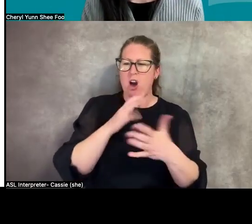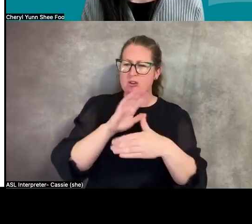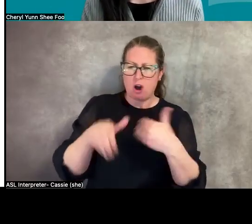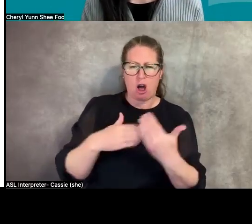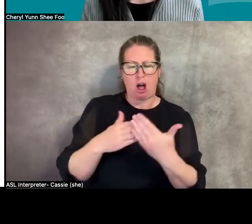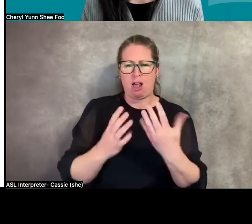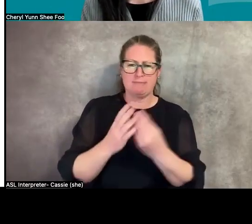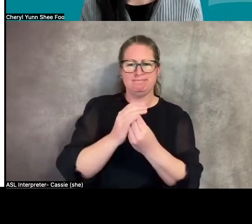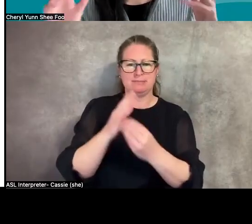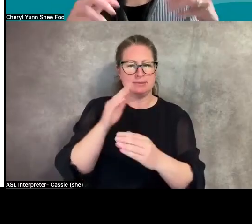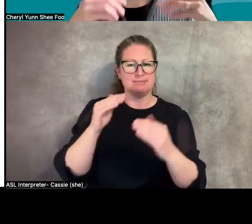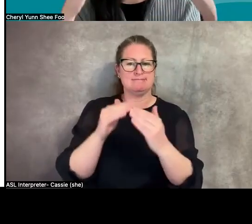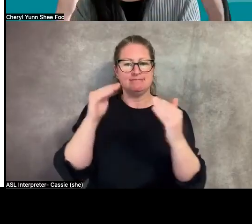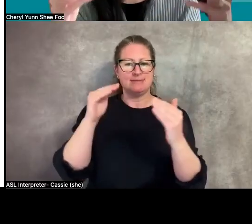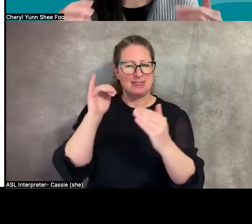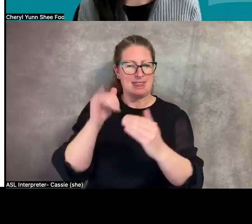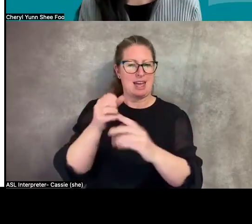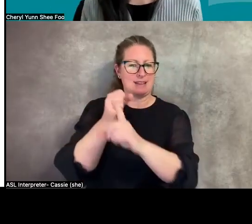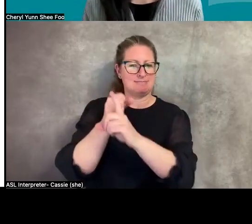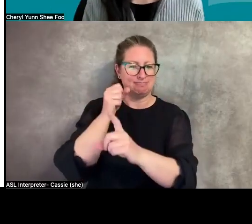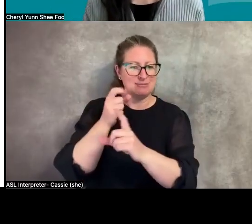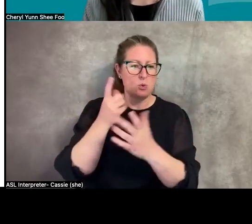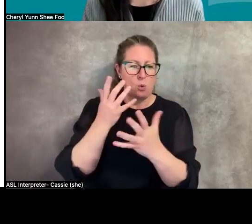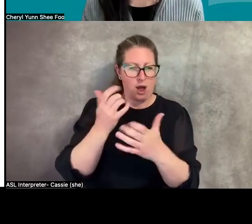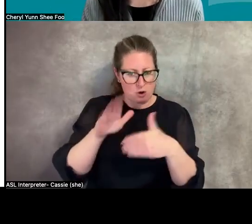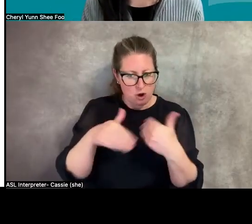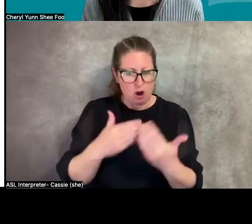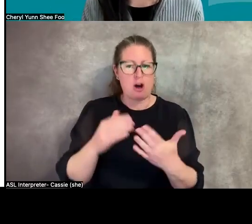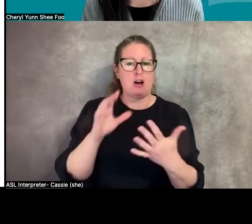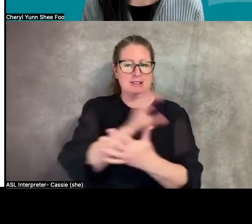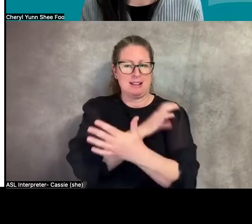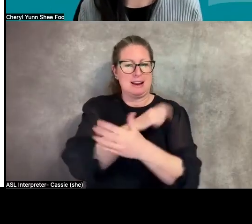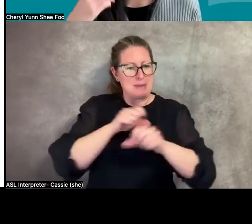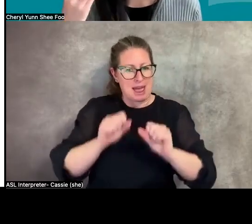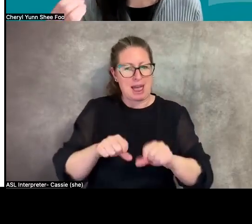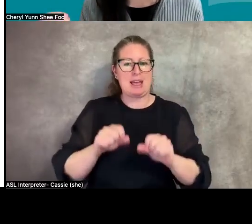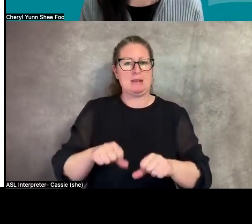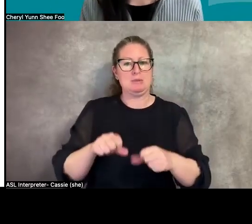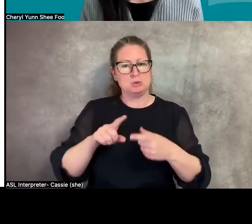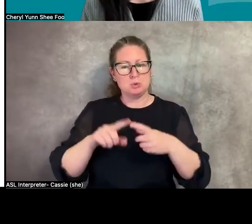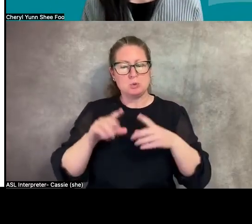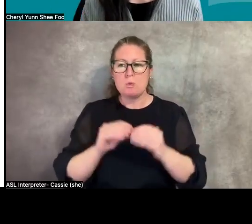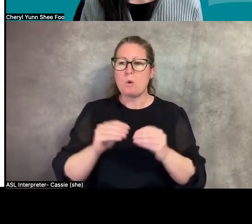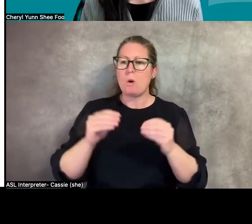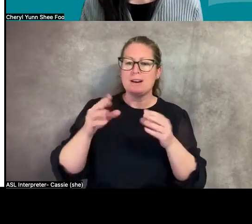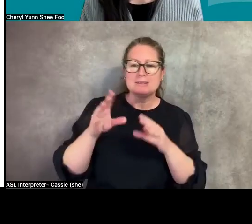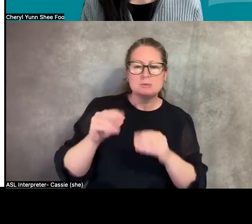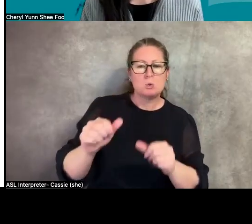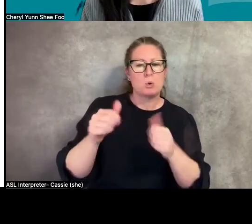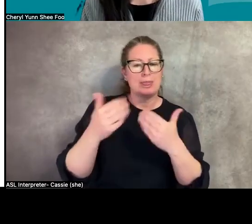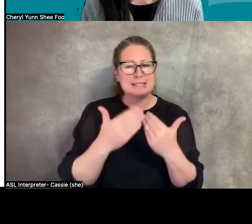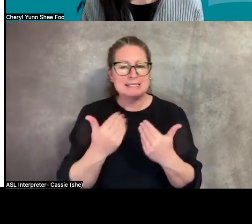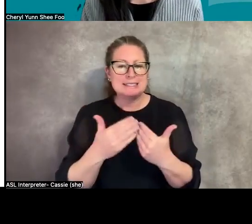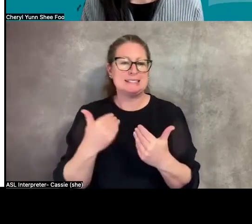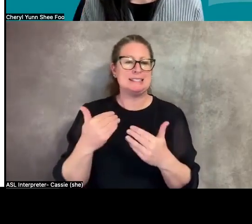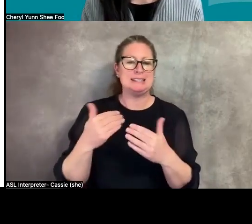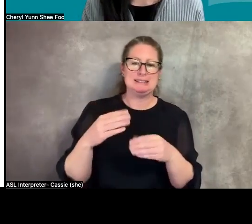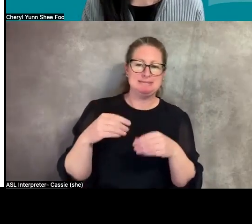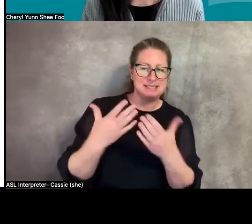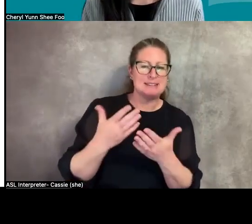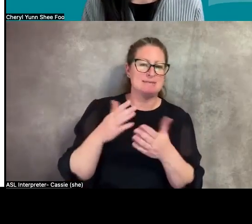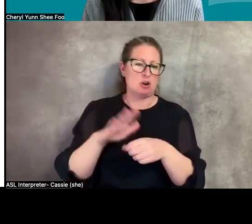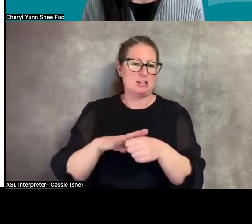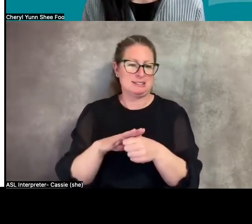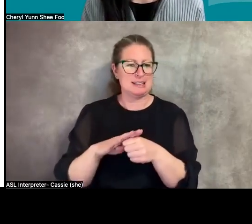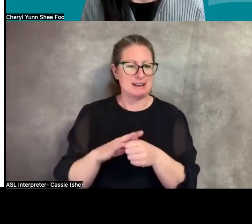level and help each clinic move towards more and easier on-site administration.